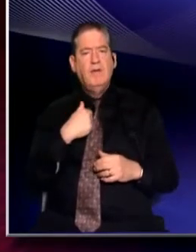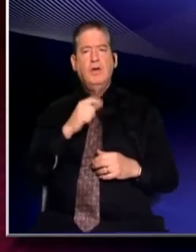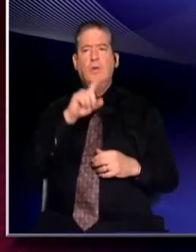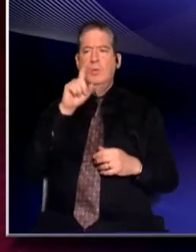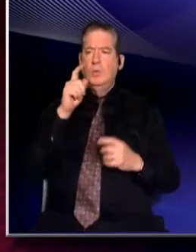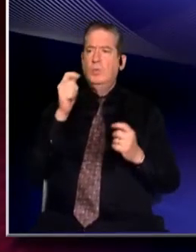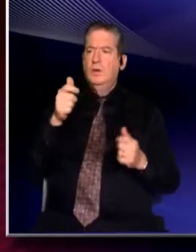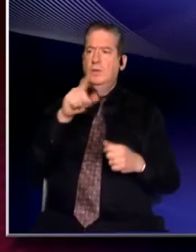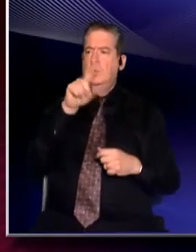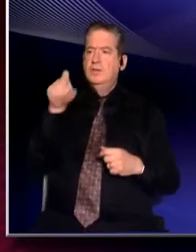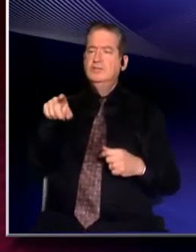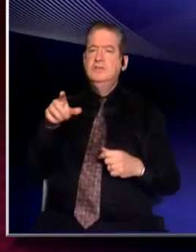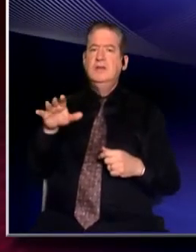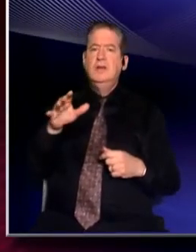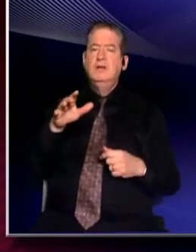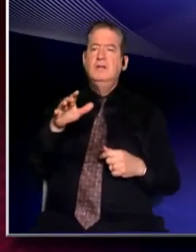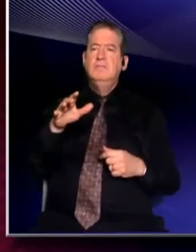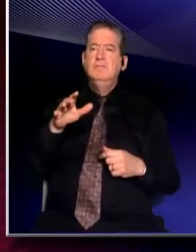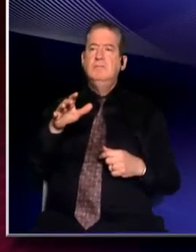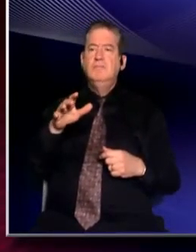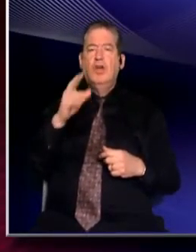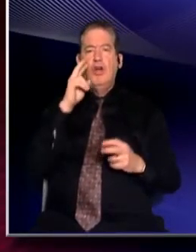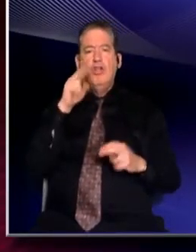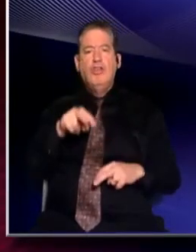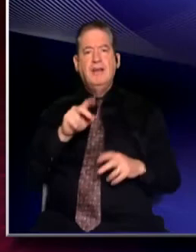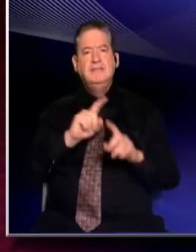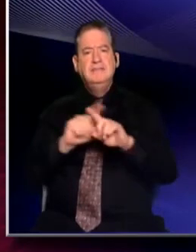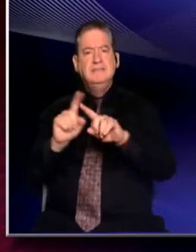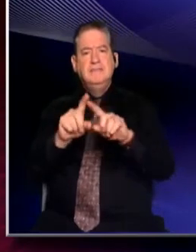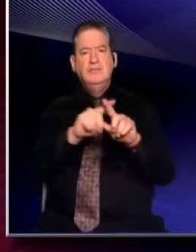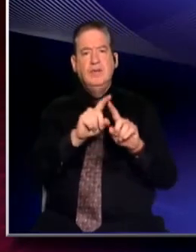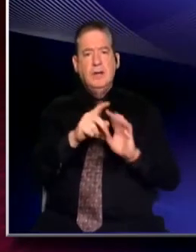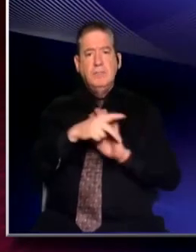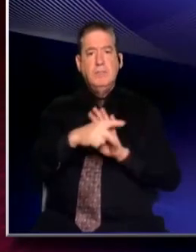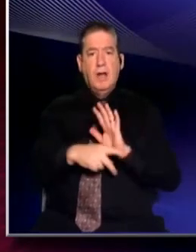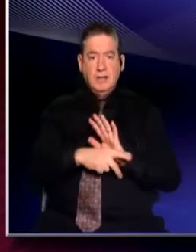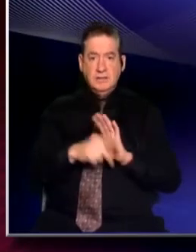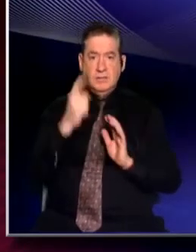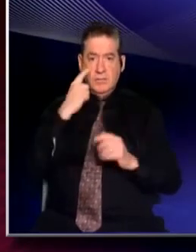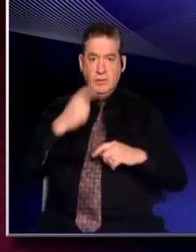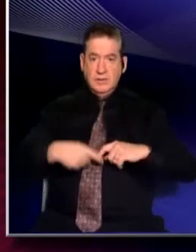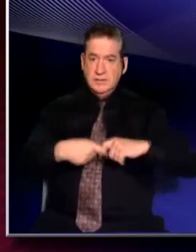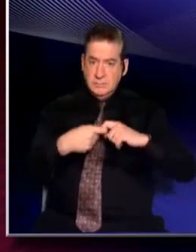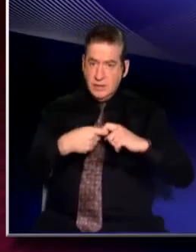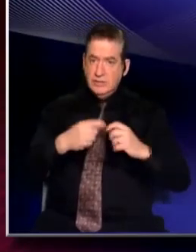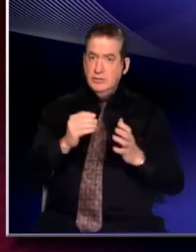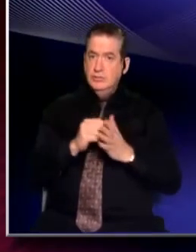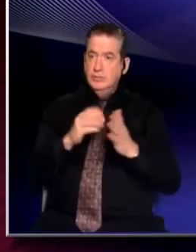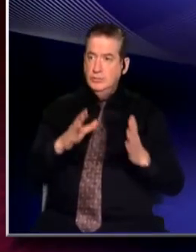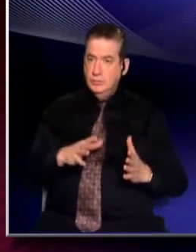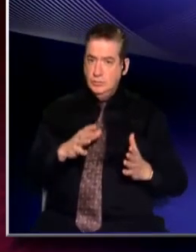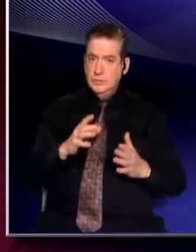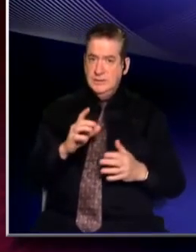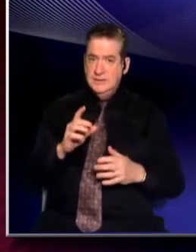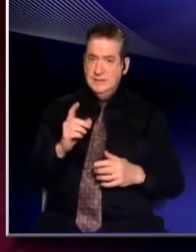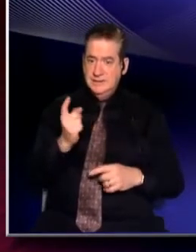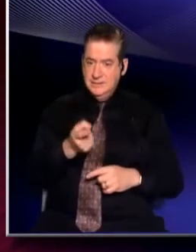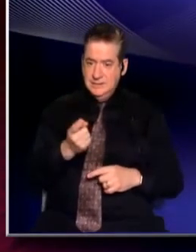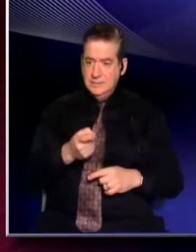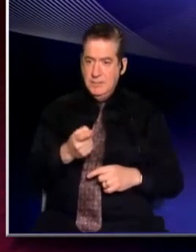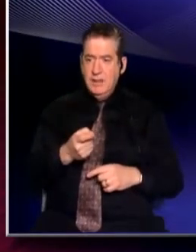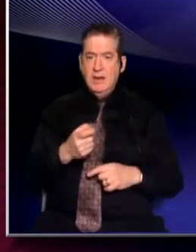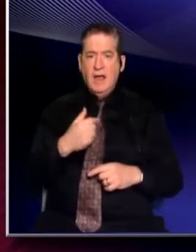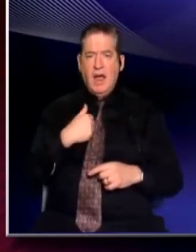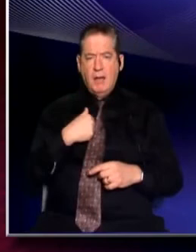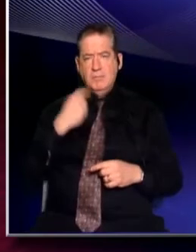I had was looking at the different policies for suspension and student discipline, and